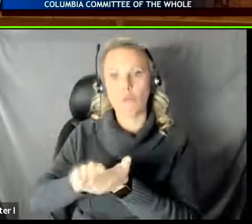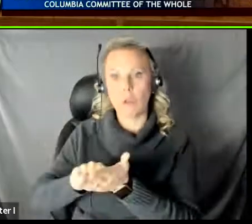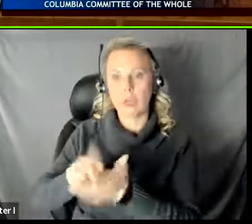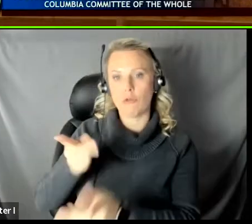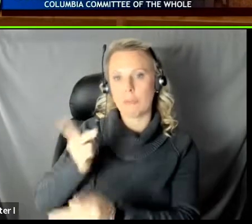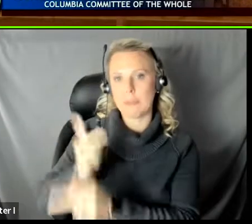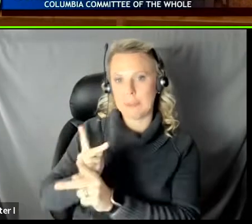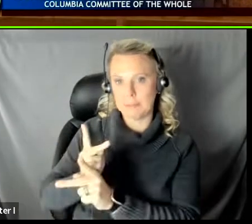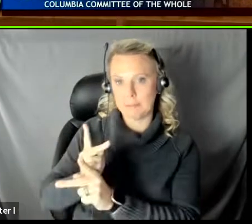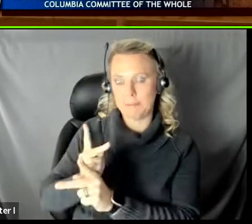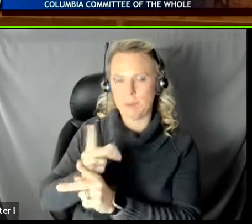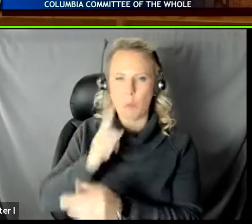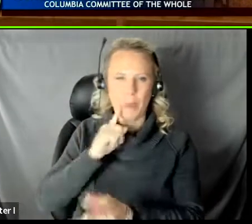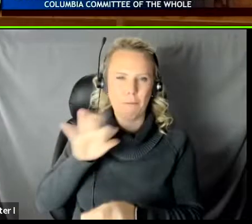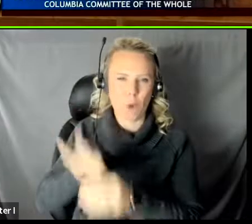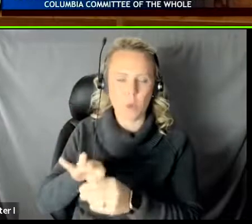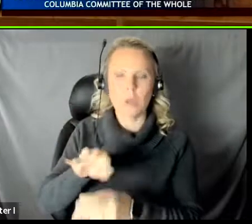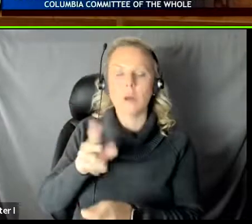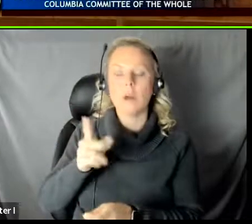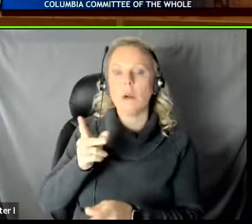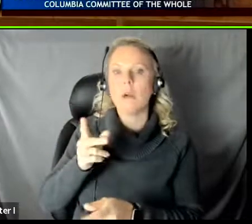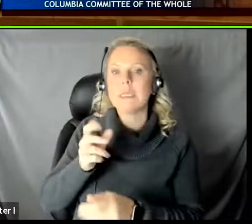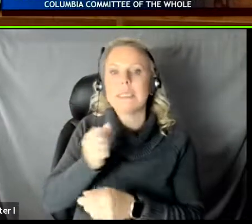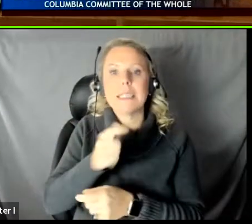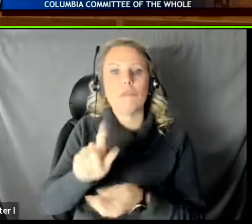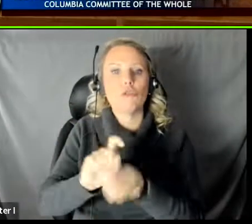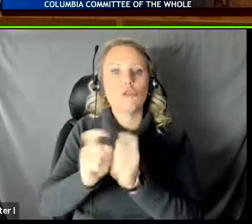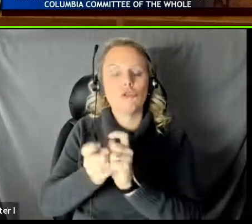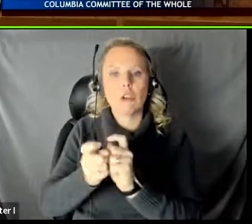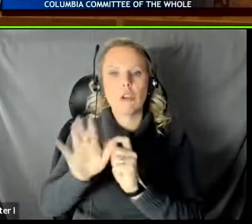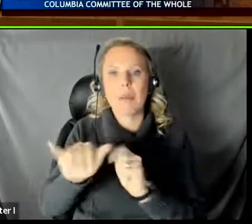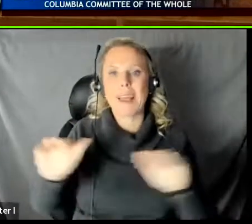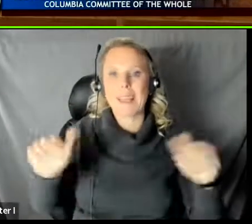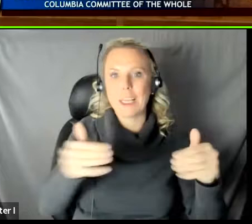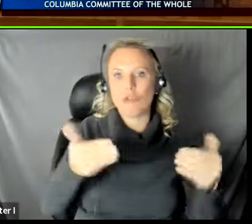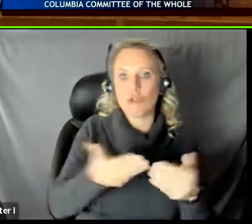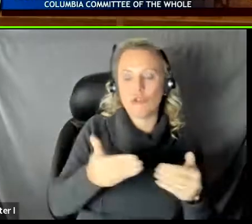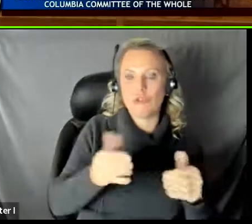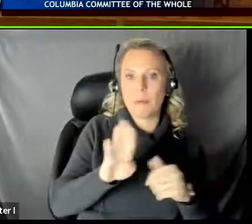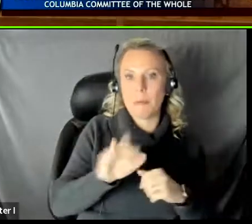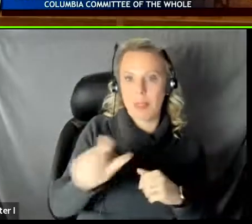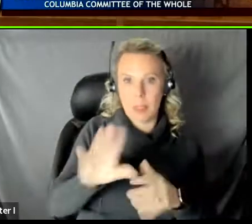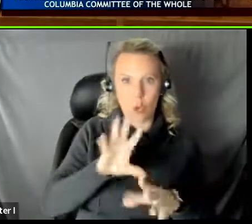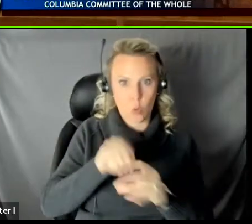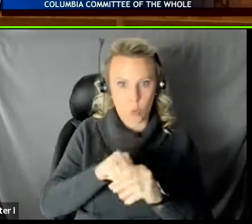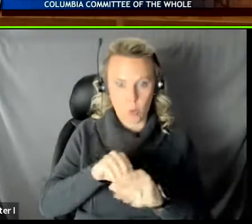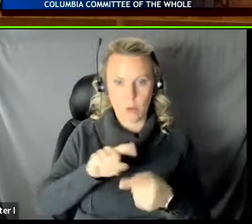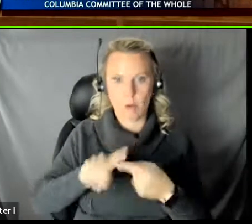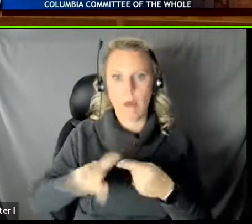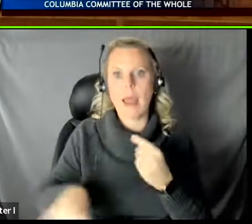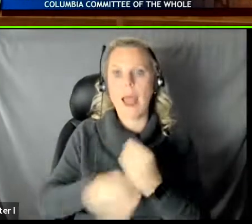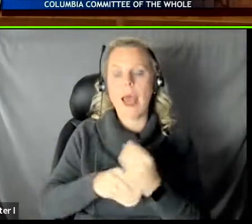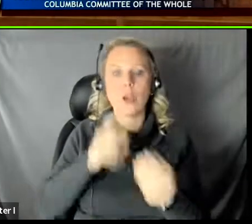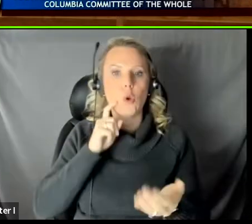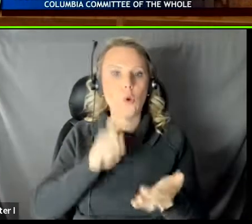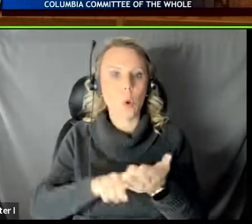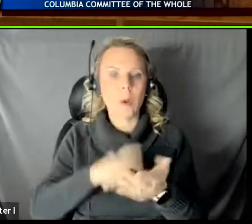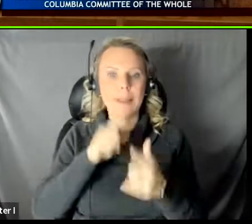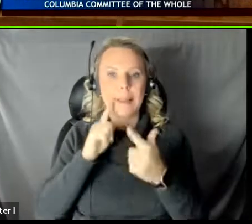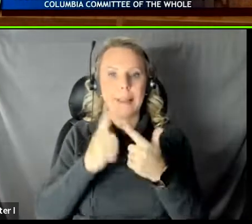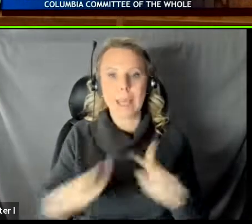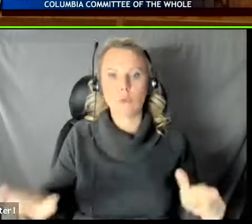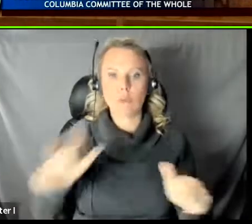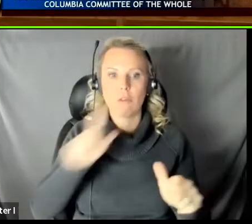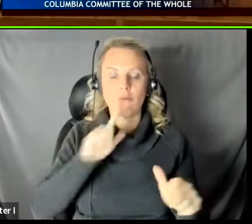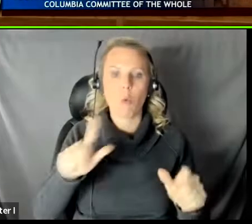retains the print, which is what we'll be voting on, retains several changes made by the introduced version of the bill, including adding notice language for the licensing